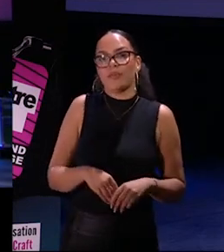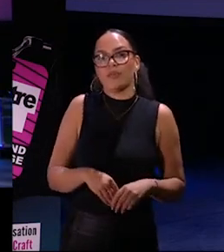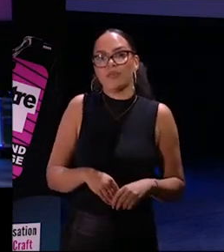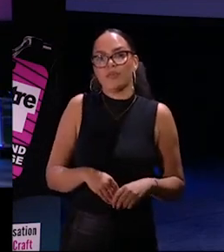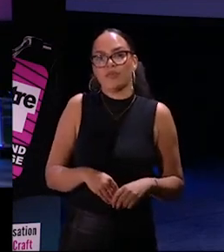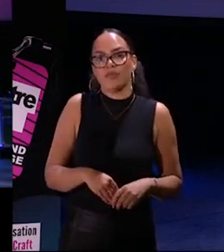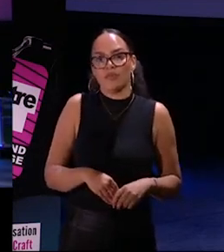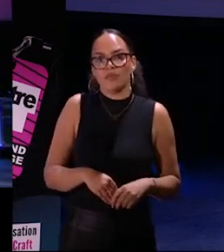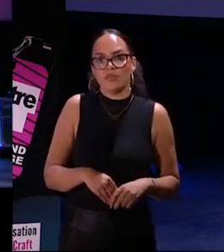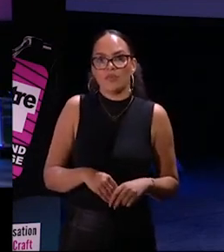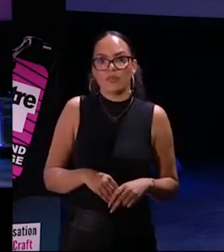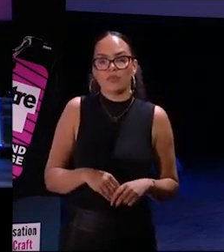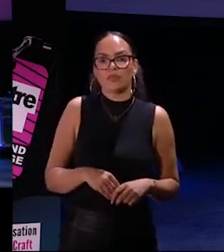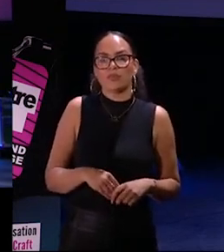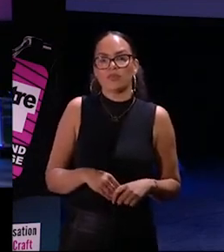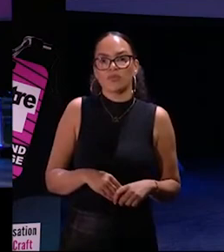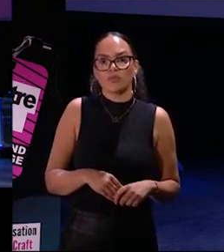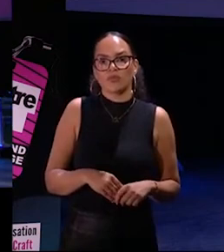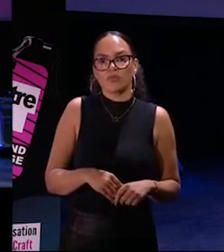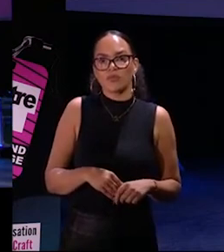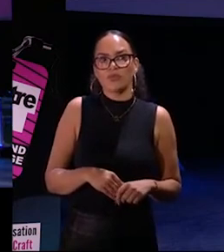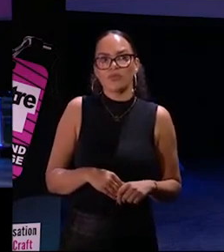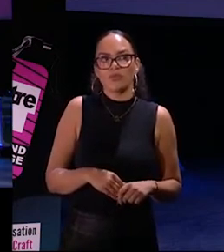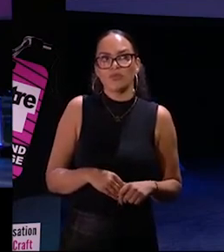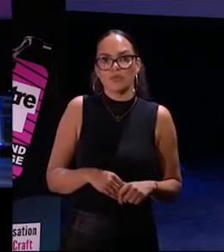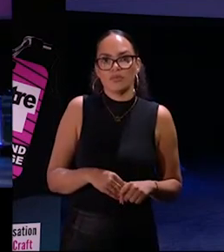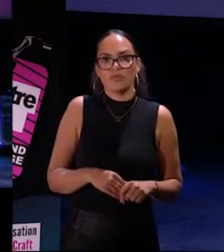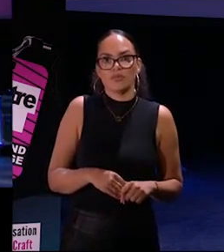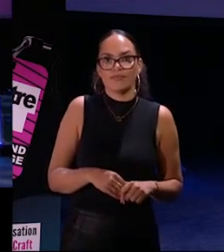we were delivering a service, and